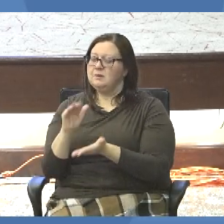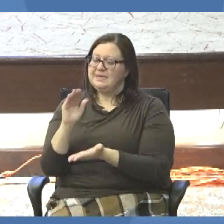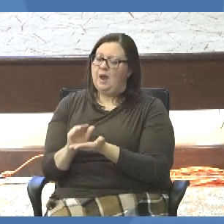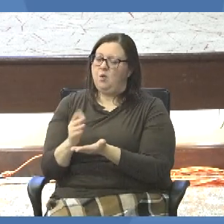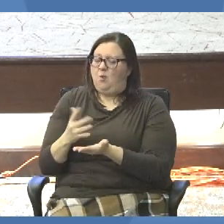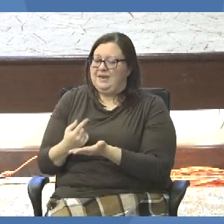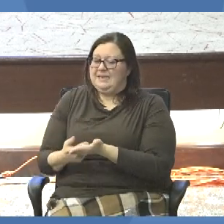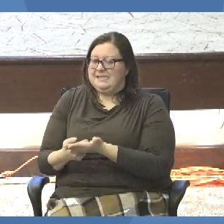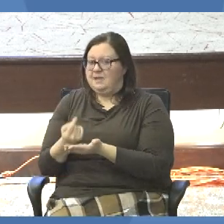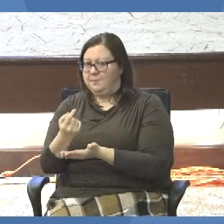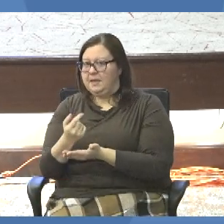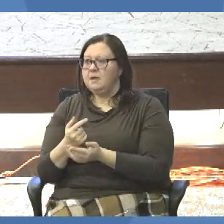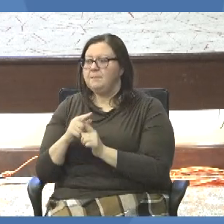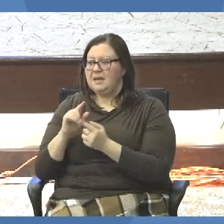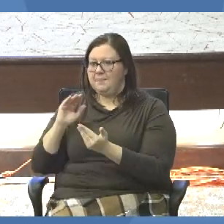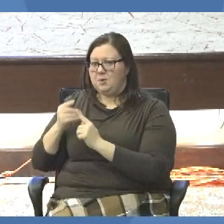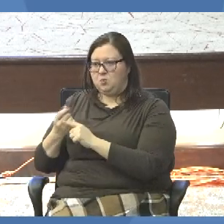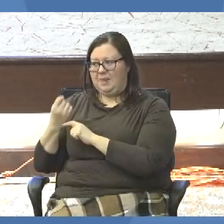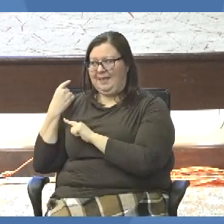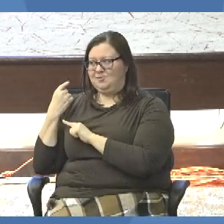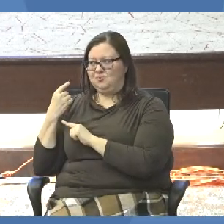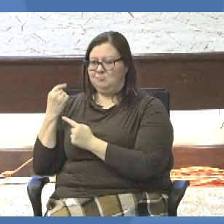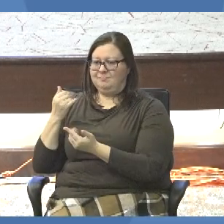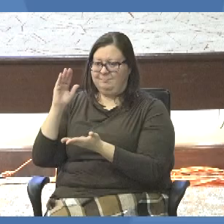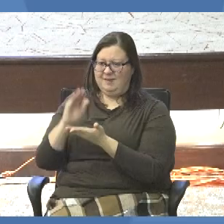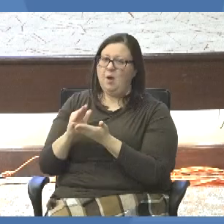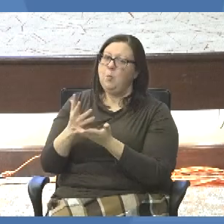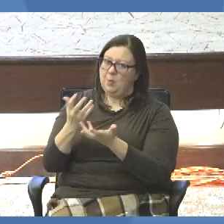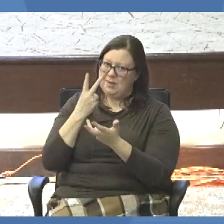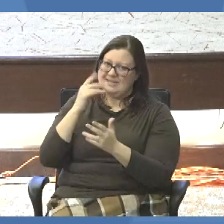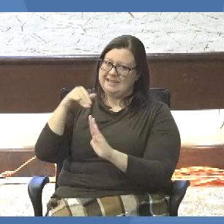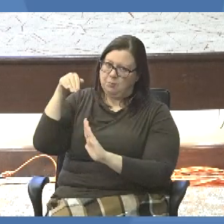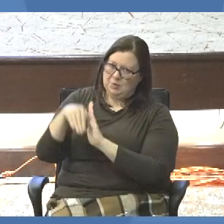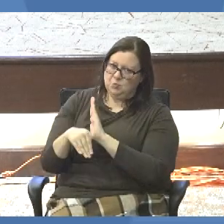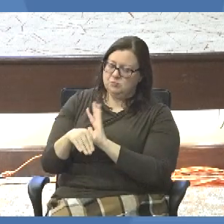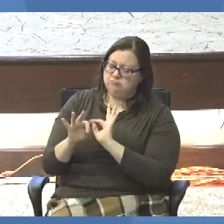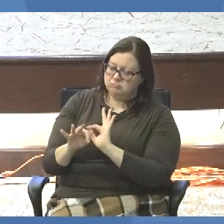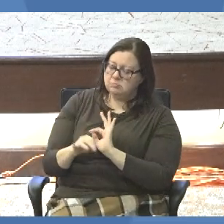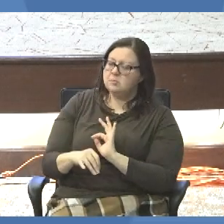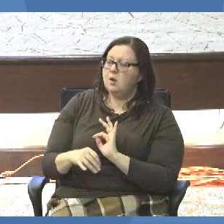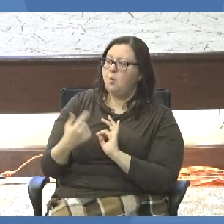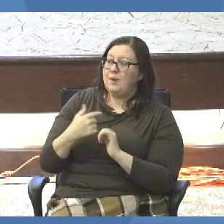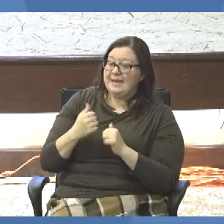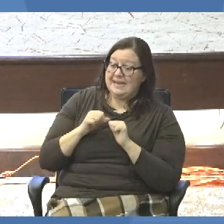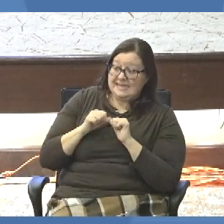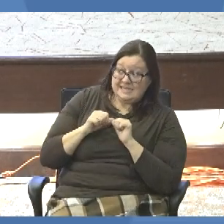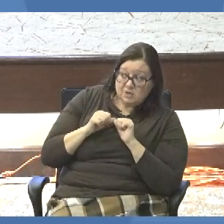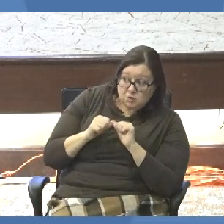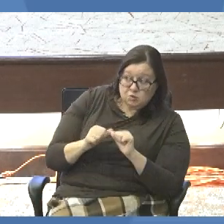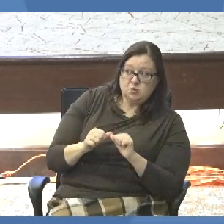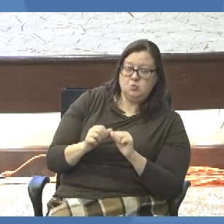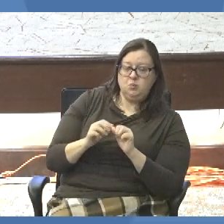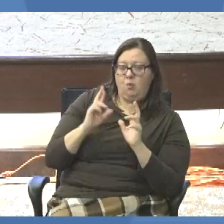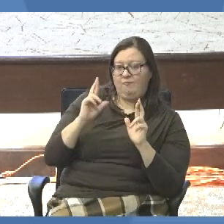that already. Again, that's a metric we do want to see come down, and hopefully through our community risk reduction efforts, we'll continue that trend. And then lastly, our